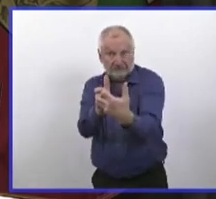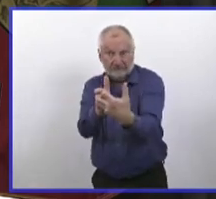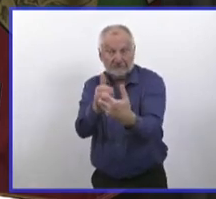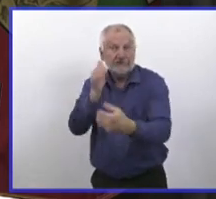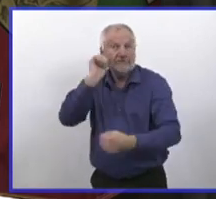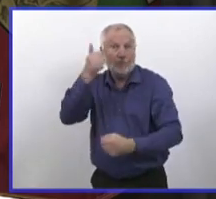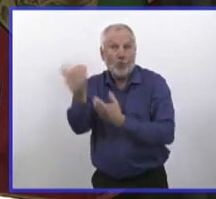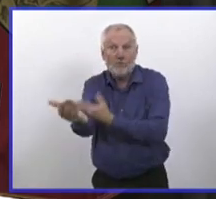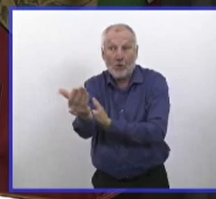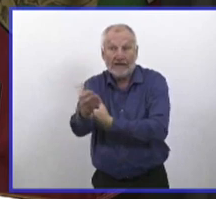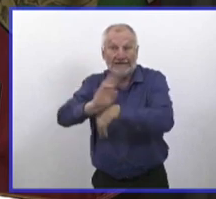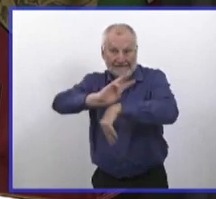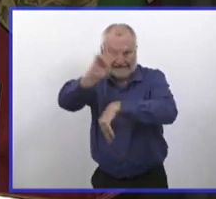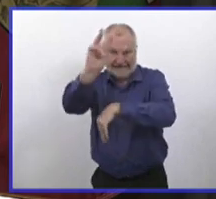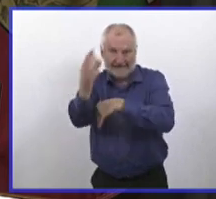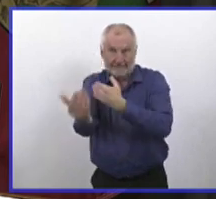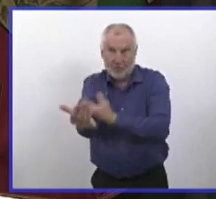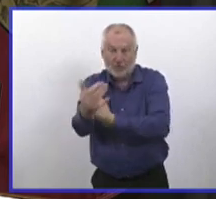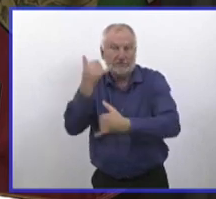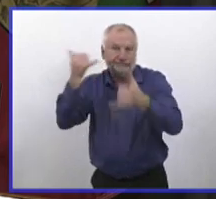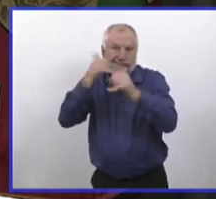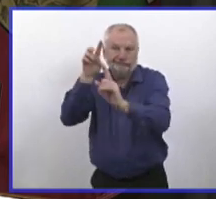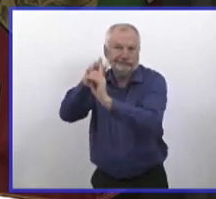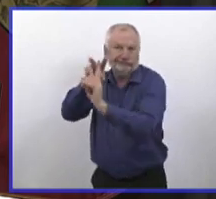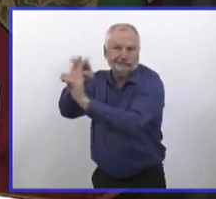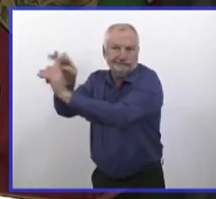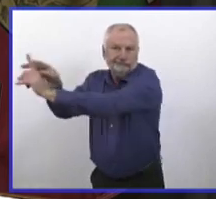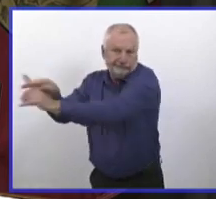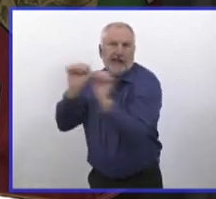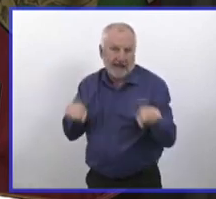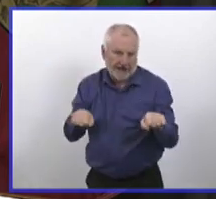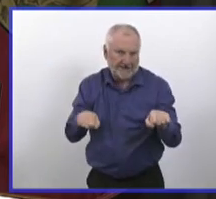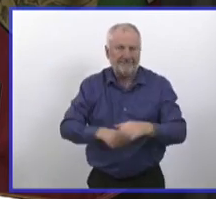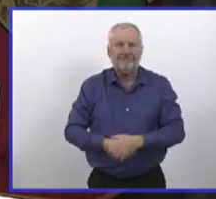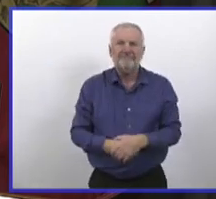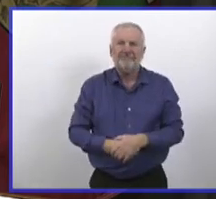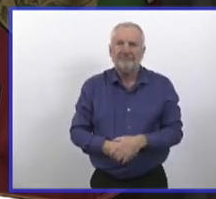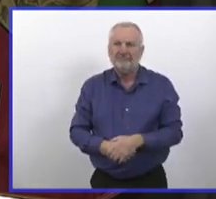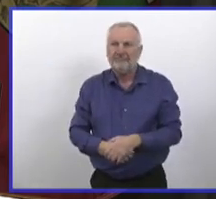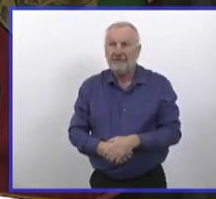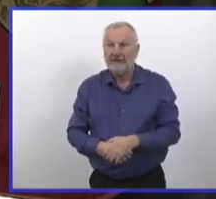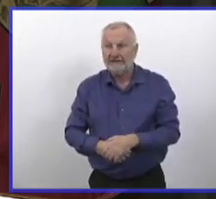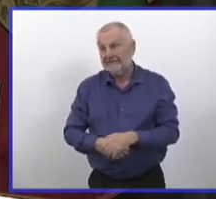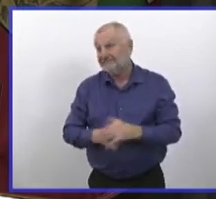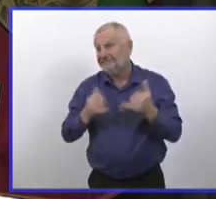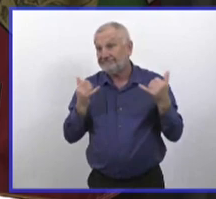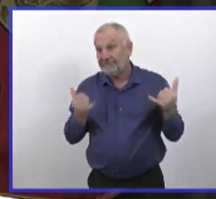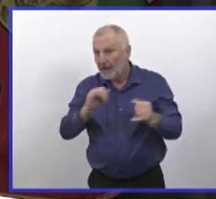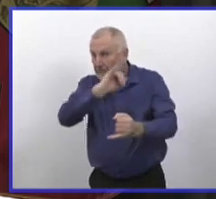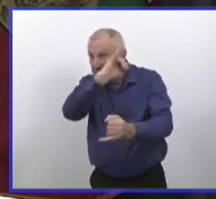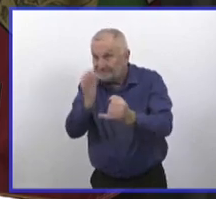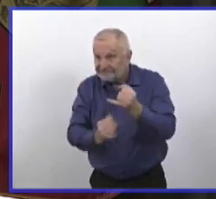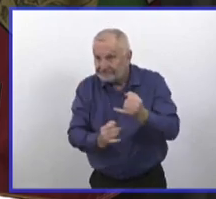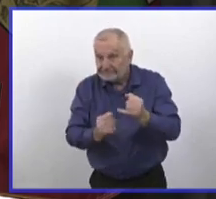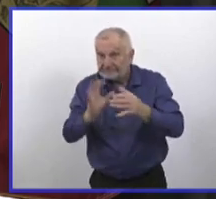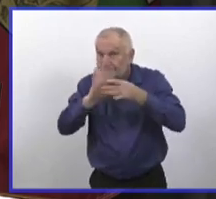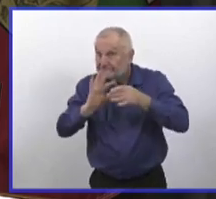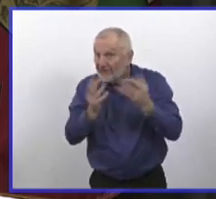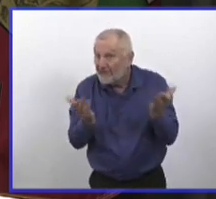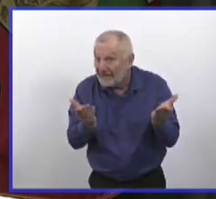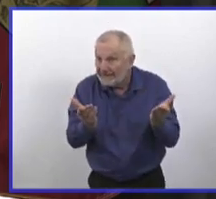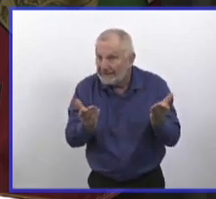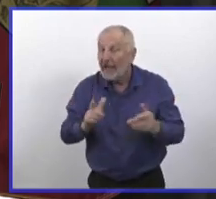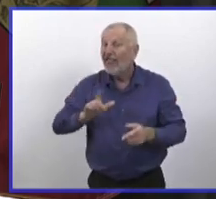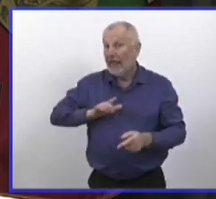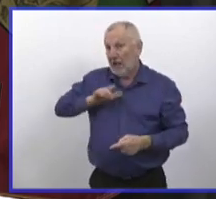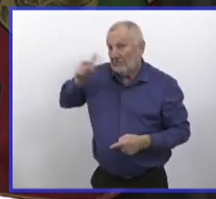a.m. And that brings me to the final item I want to speak about before turning things over to Dr. Reimer. The